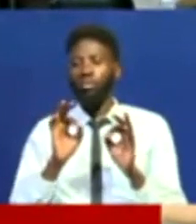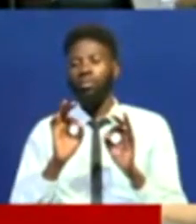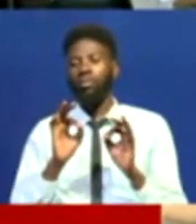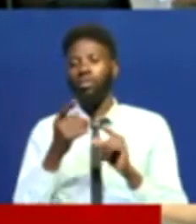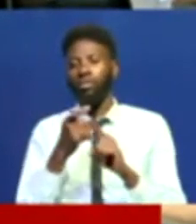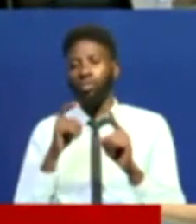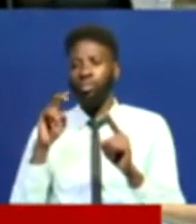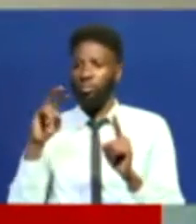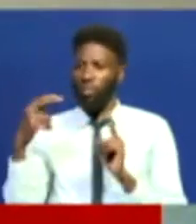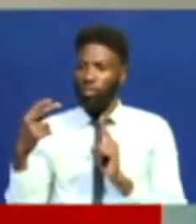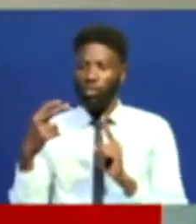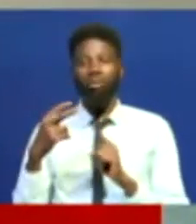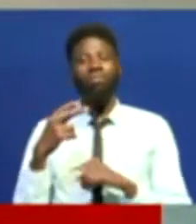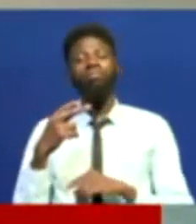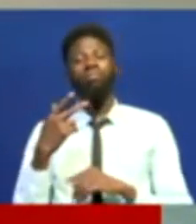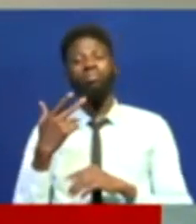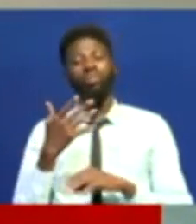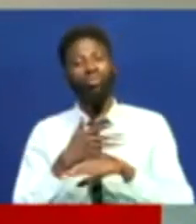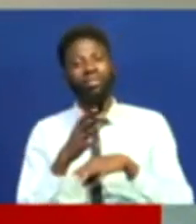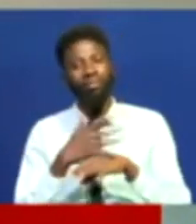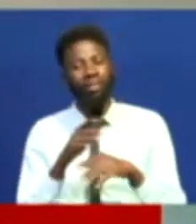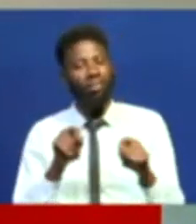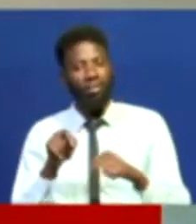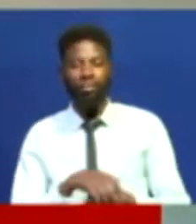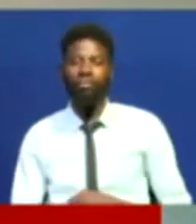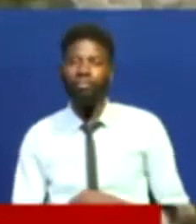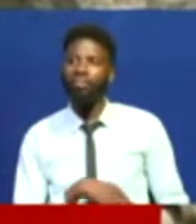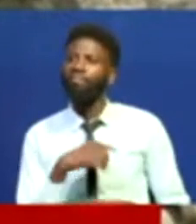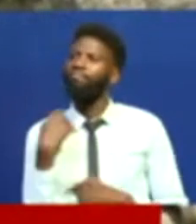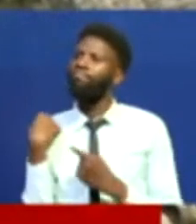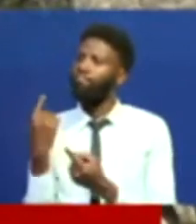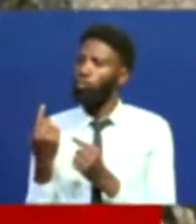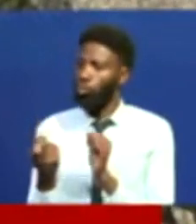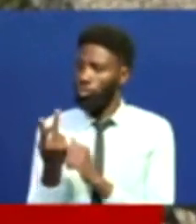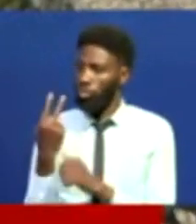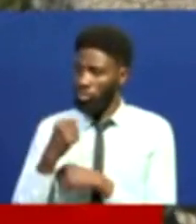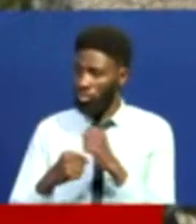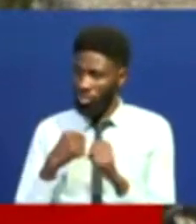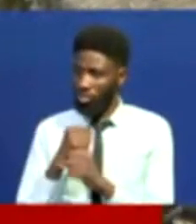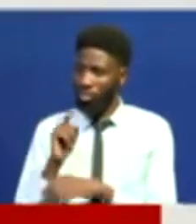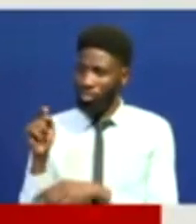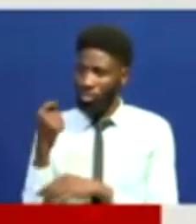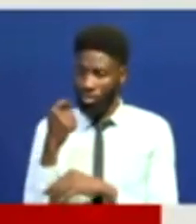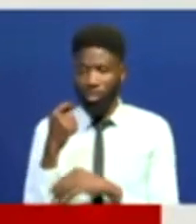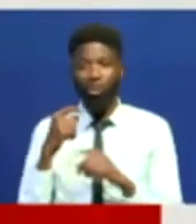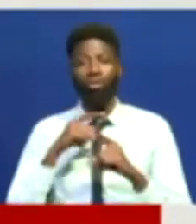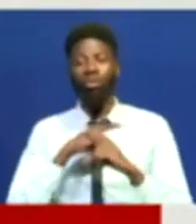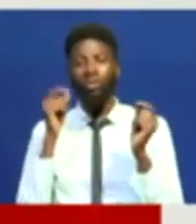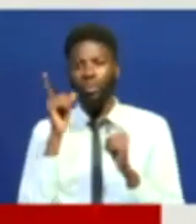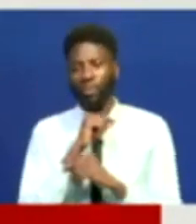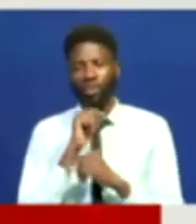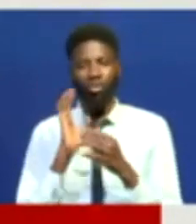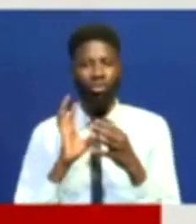management perspective. Very good. I mean, you see, when you look at the last 2 years that Kenya has hosted the Connected Kenya Summit, I mean,